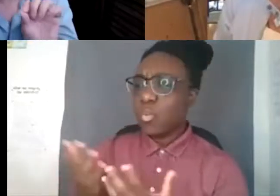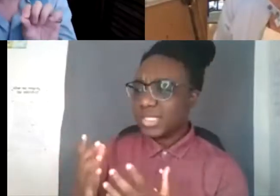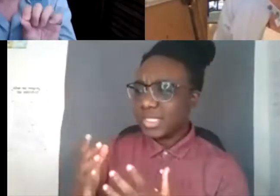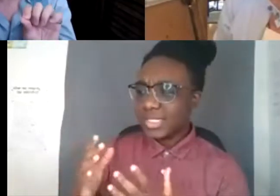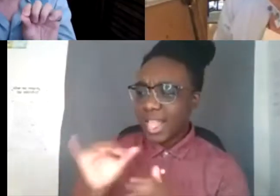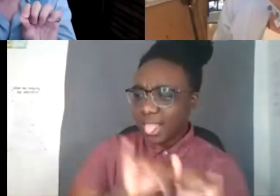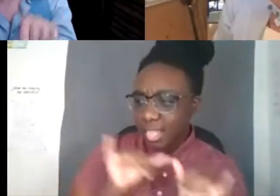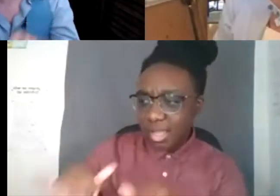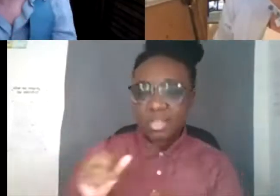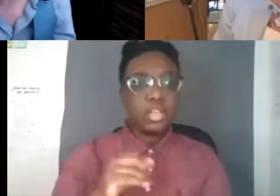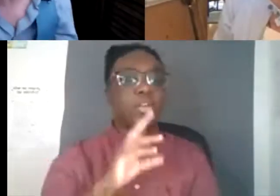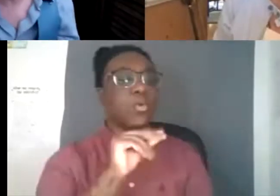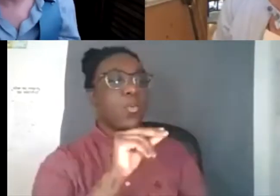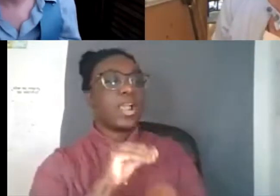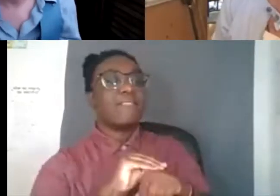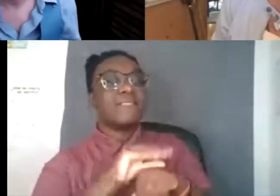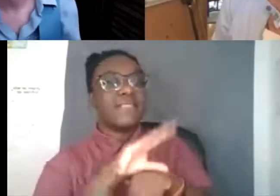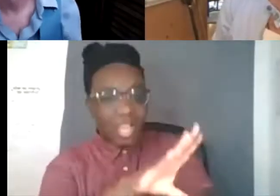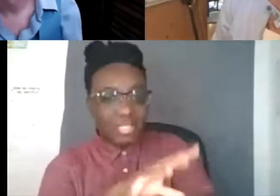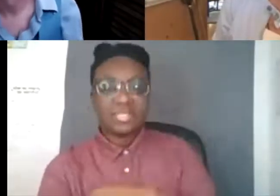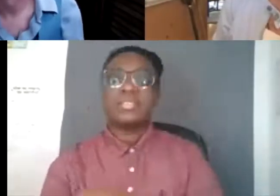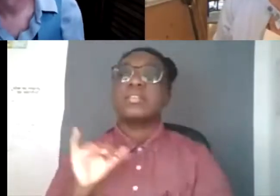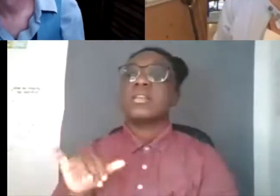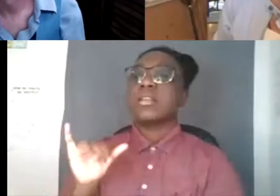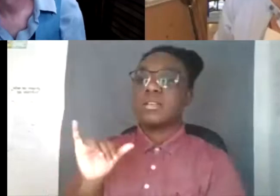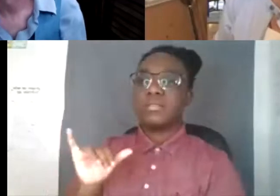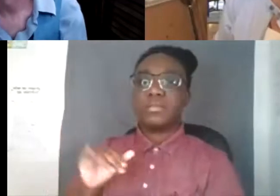what advice would you give? What advice to,